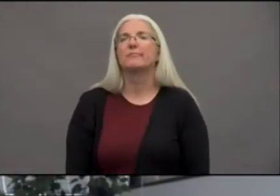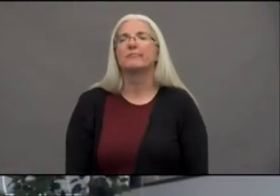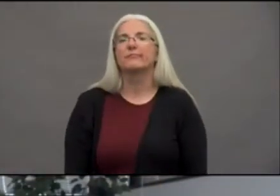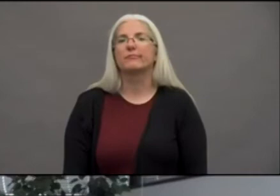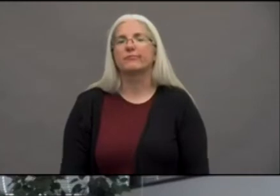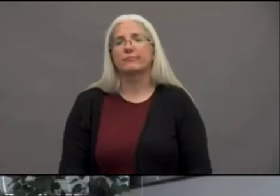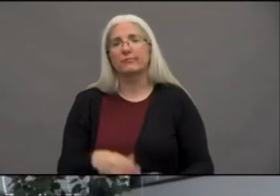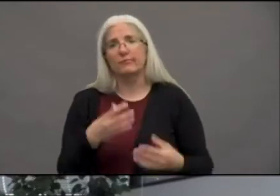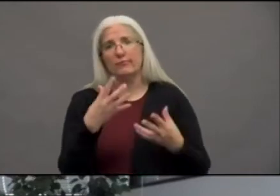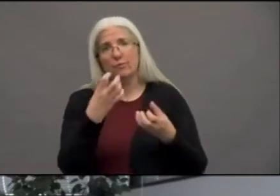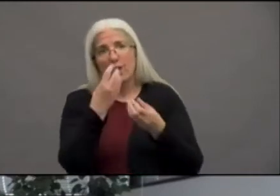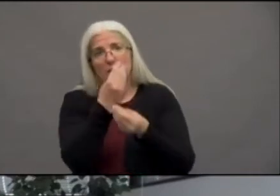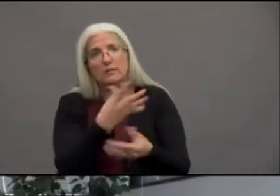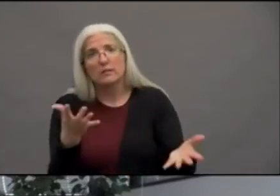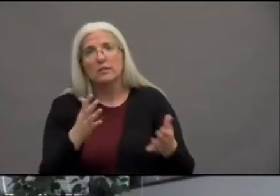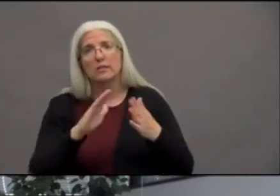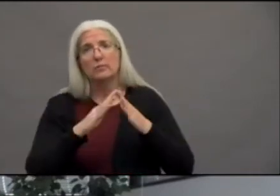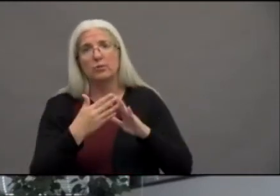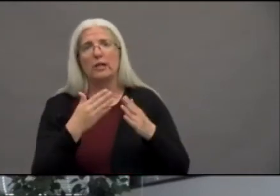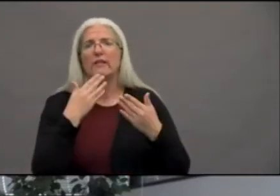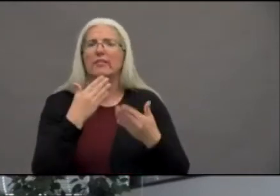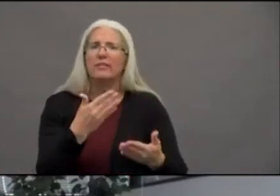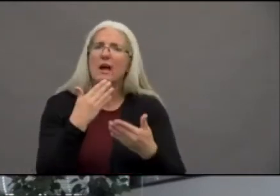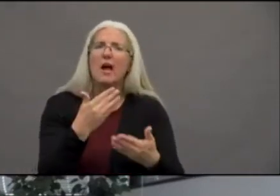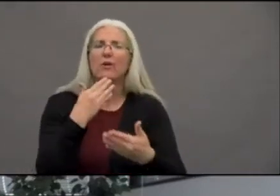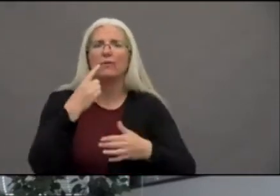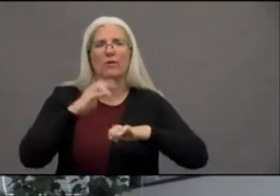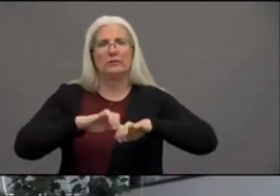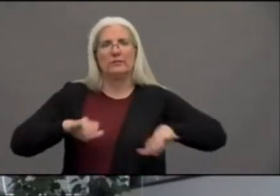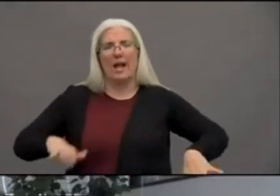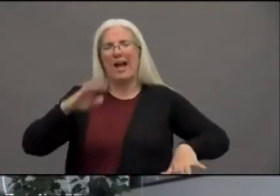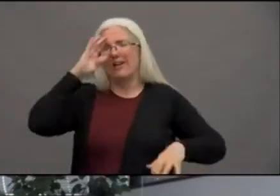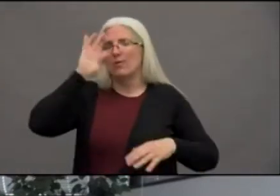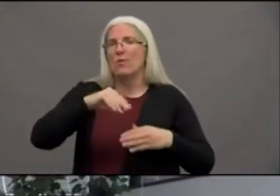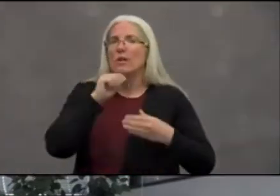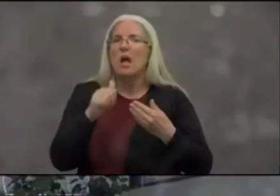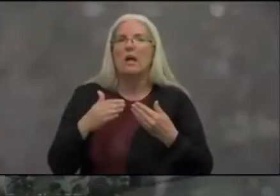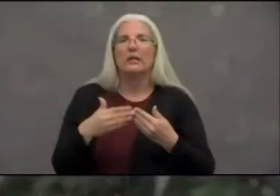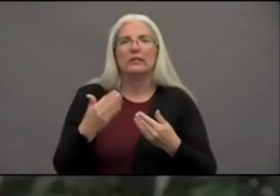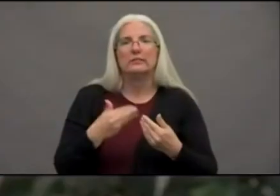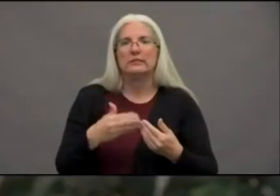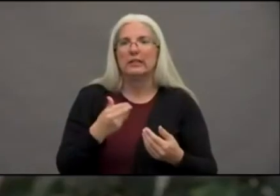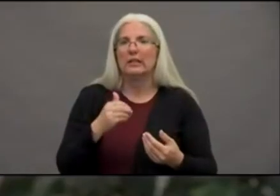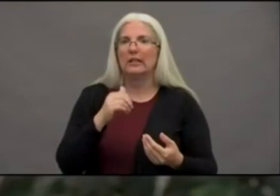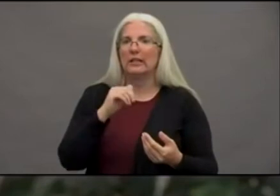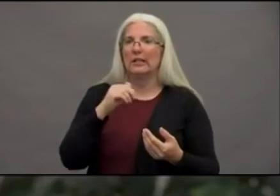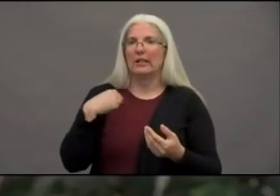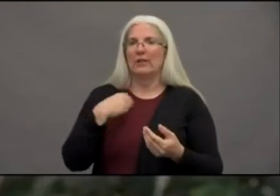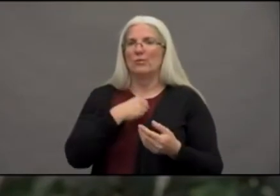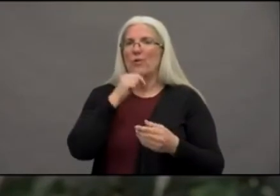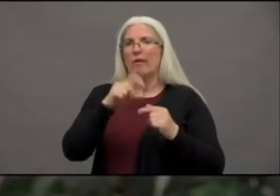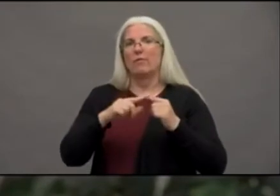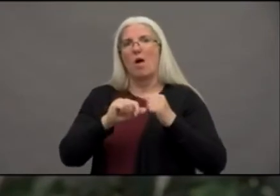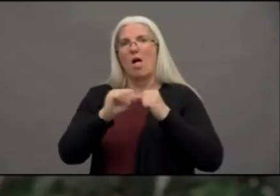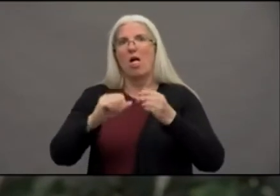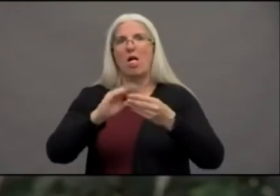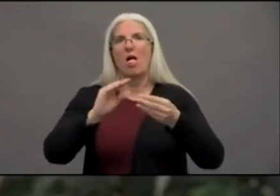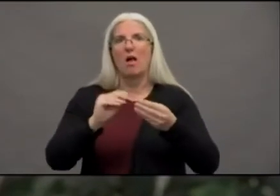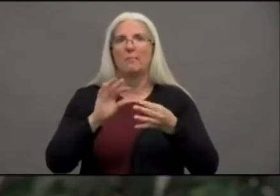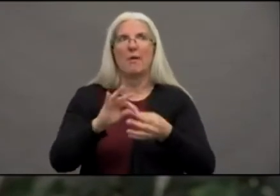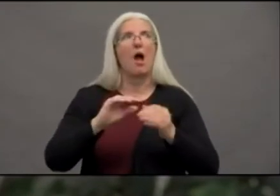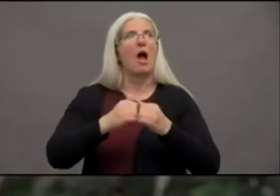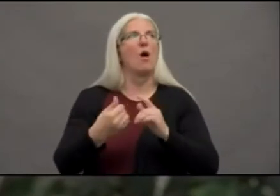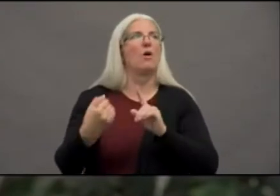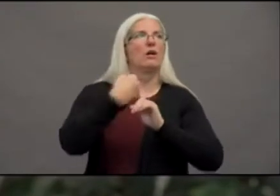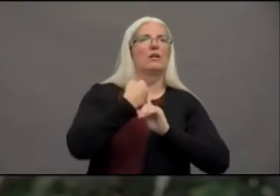for sheltering in place. I know it's not easy, and I'm not even going to go down that road, because if I could talk about all the ways it's affected me, I